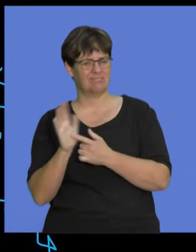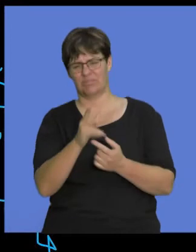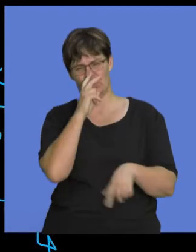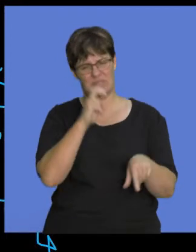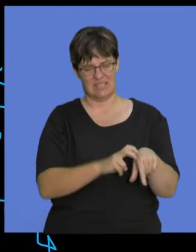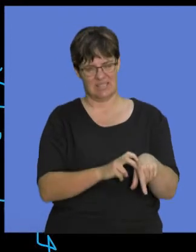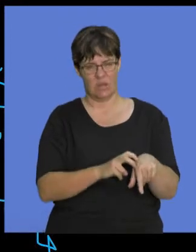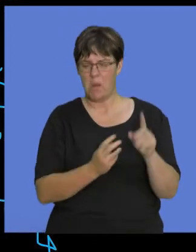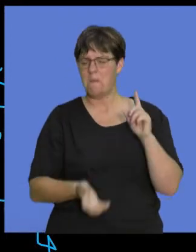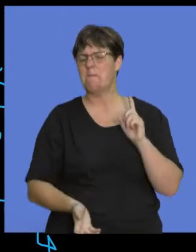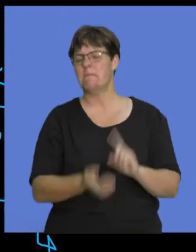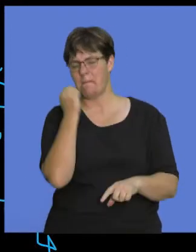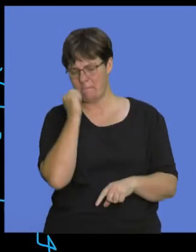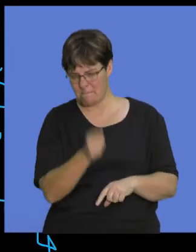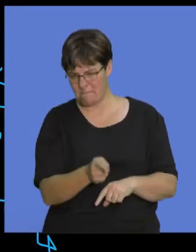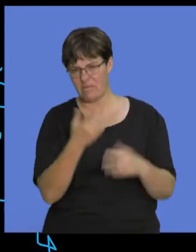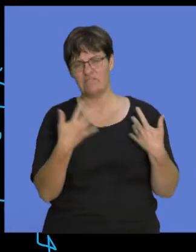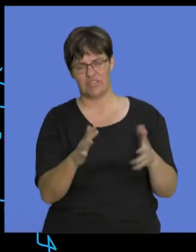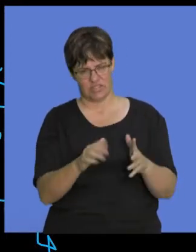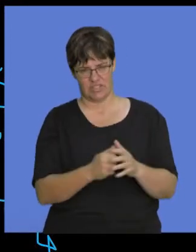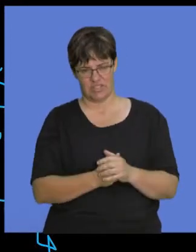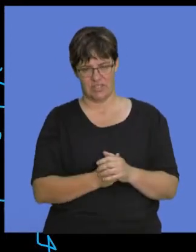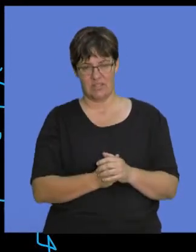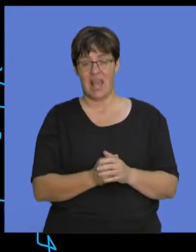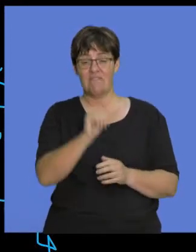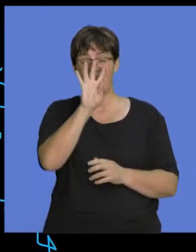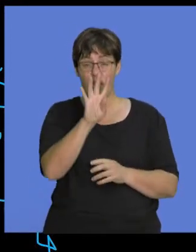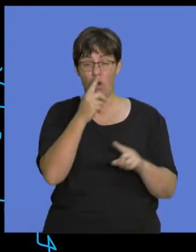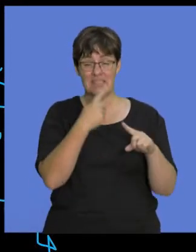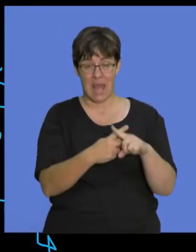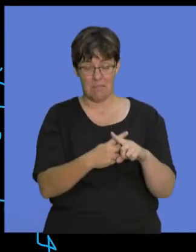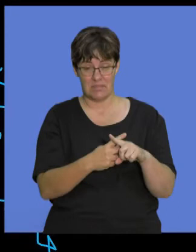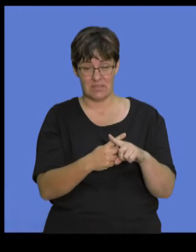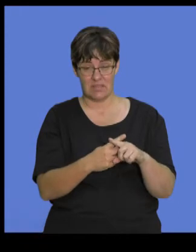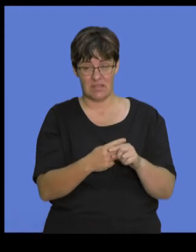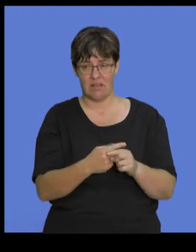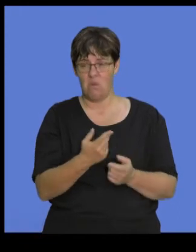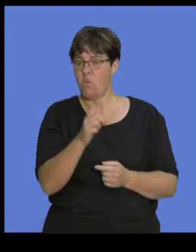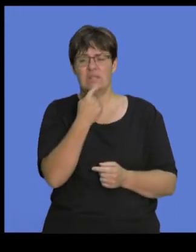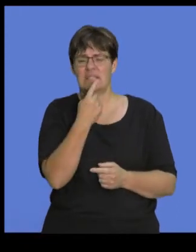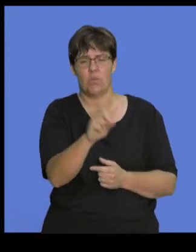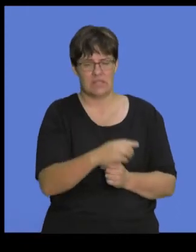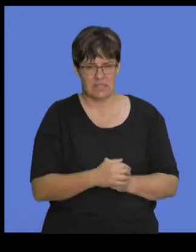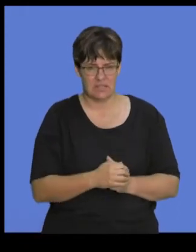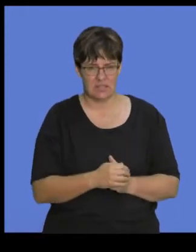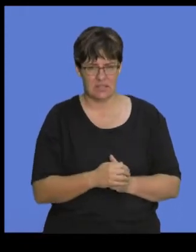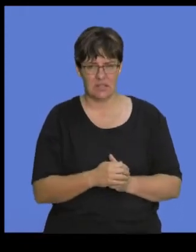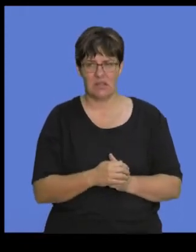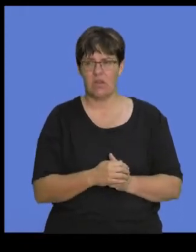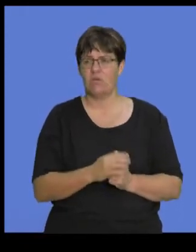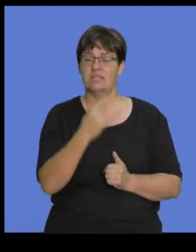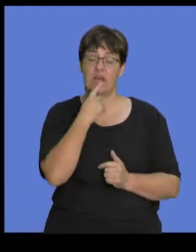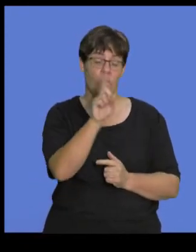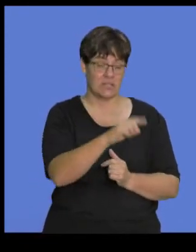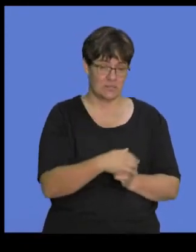now because we've picked up the pattern. So if it's 4 times as big, what are we saying here? We are